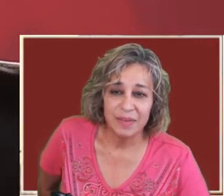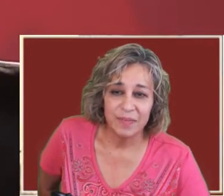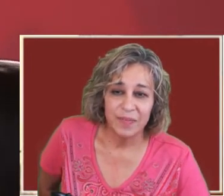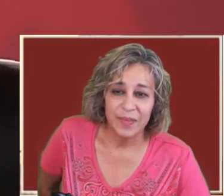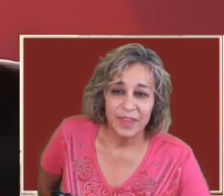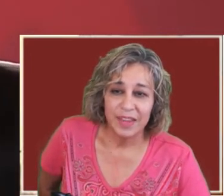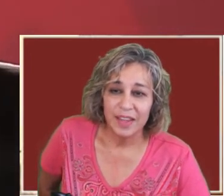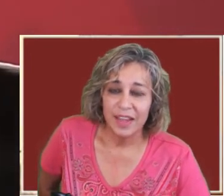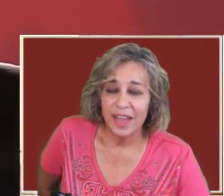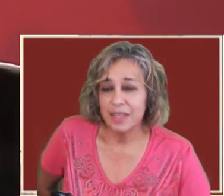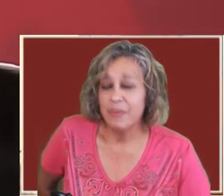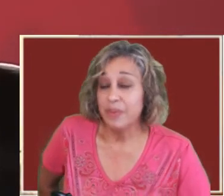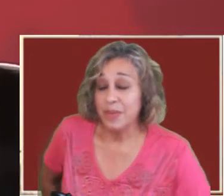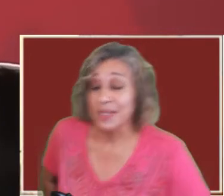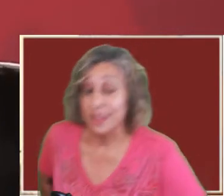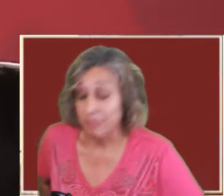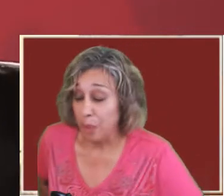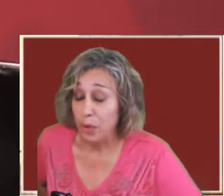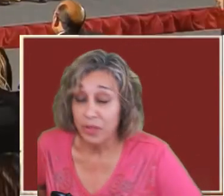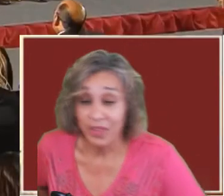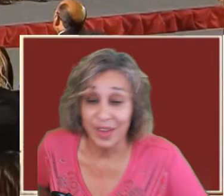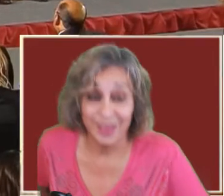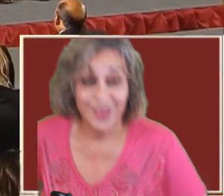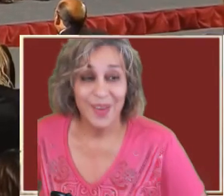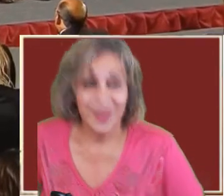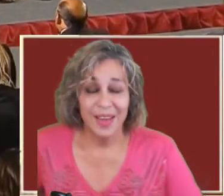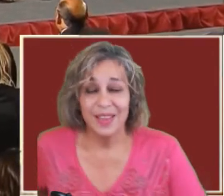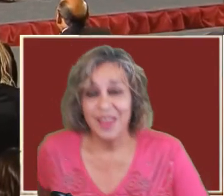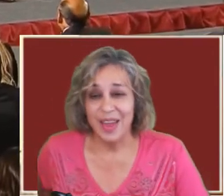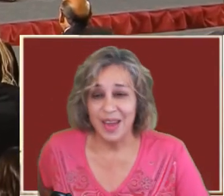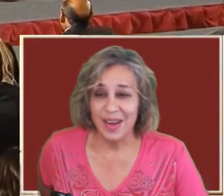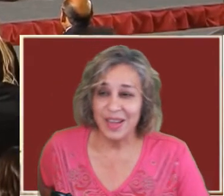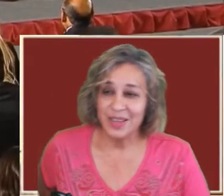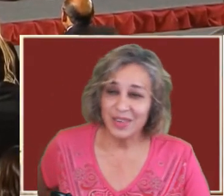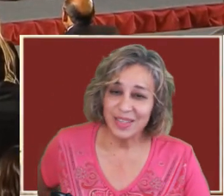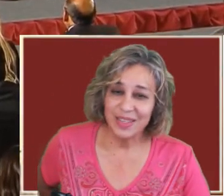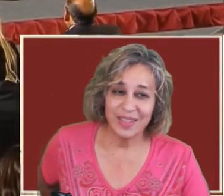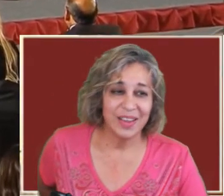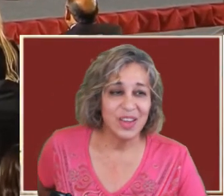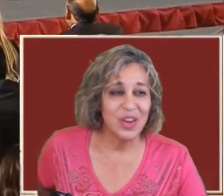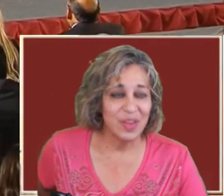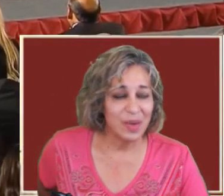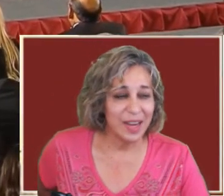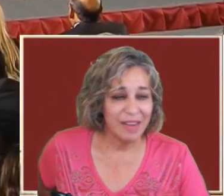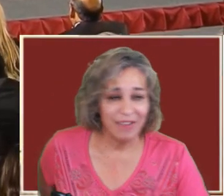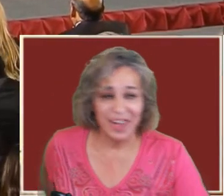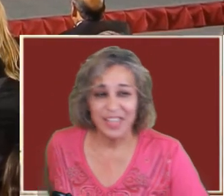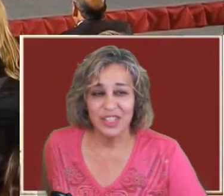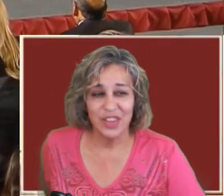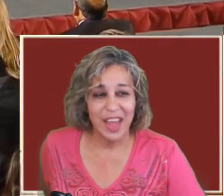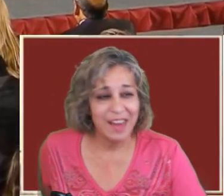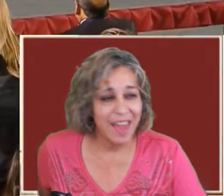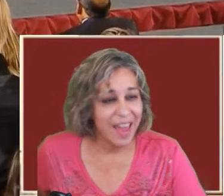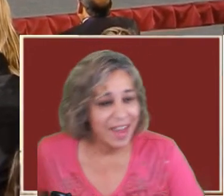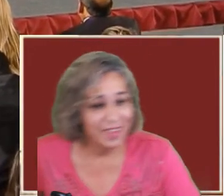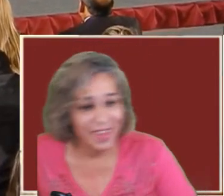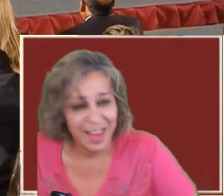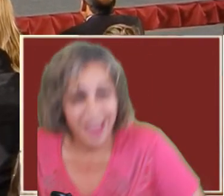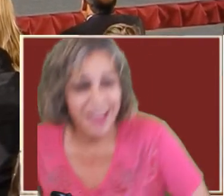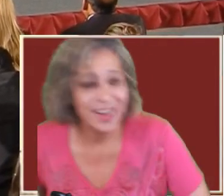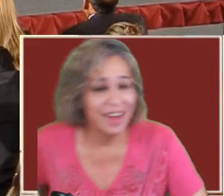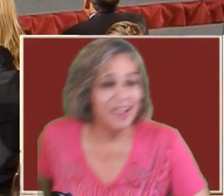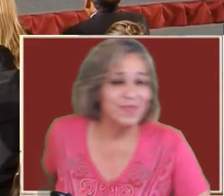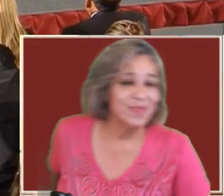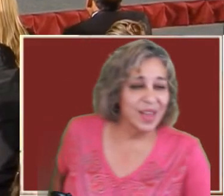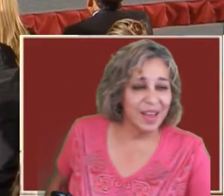and some of them, he said both things. They had interests you know, they were getting financial gain, and they